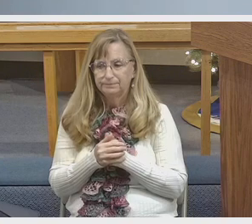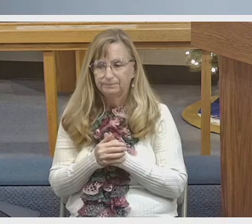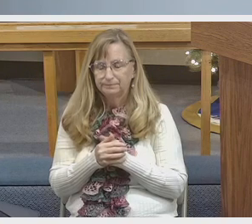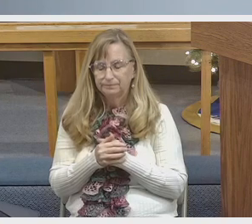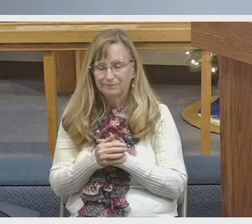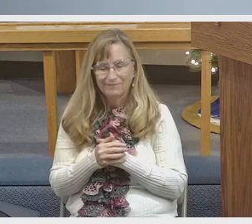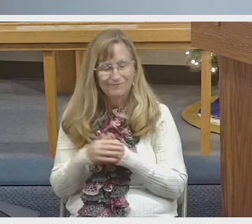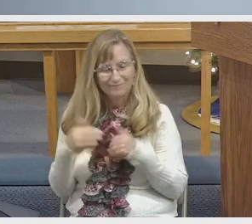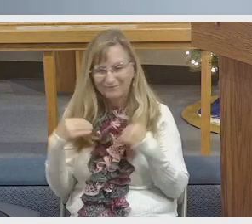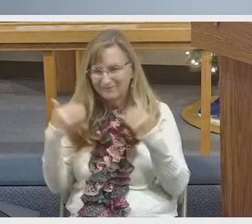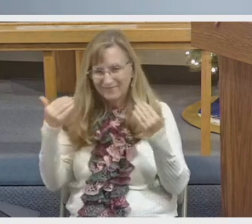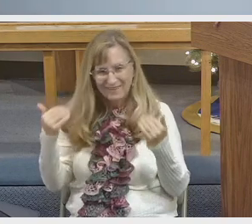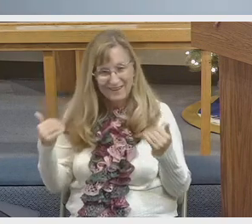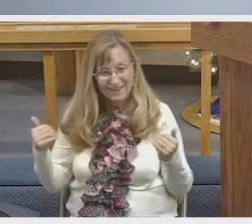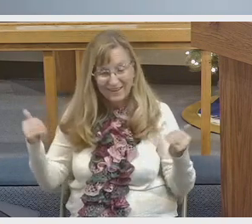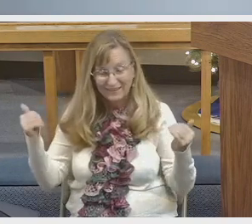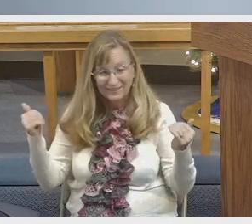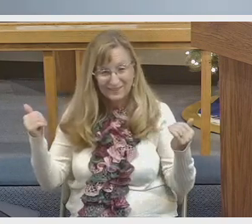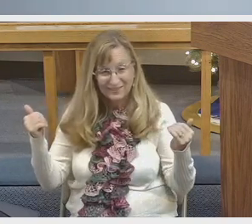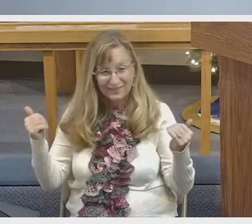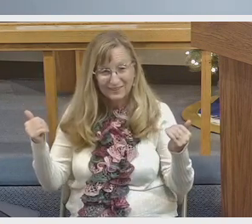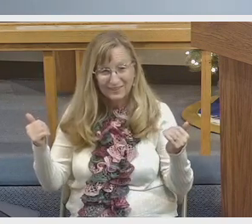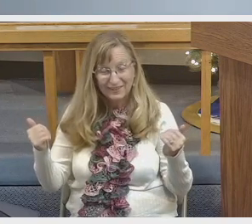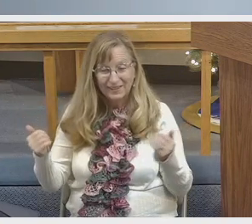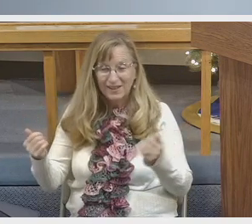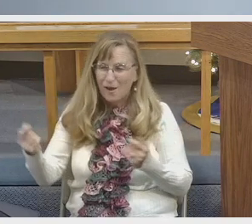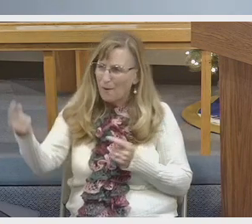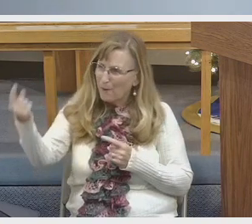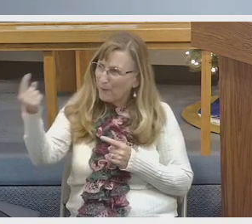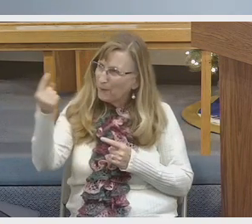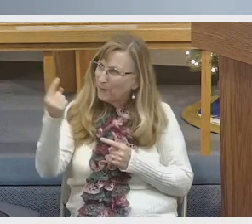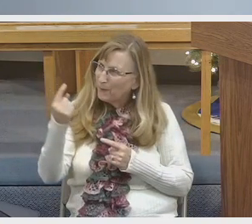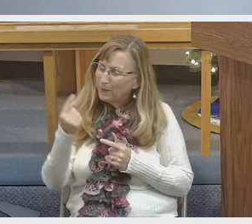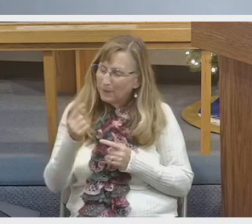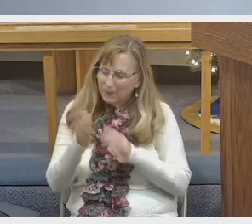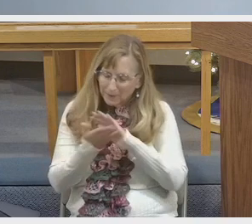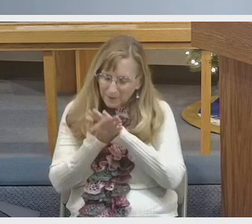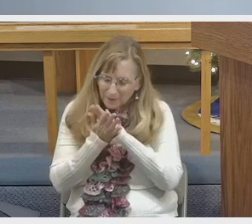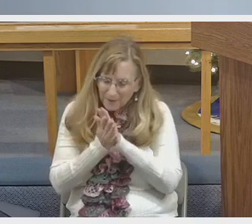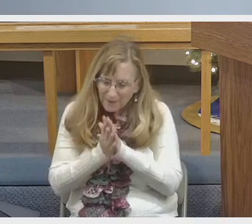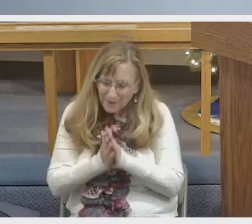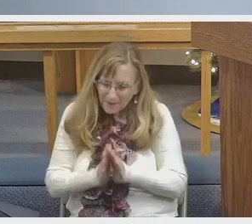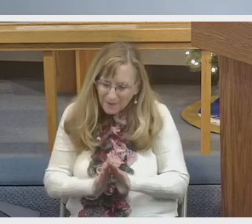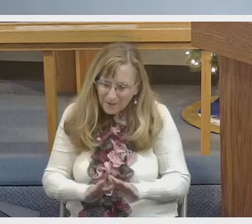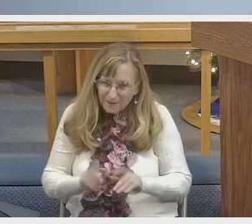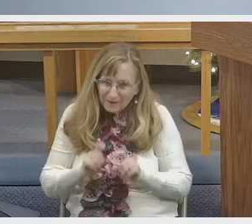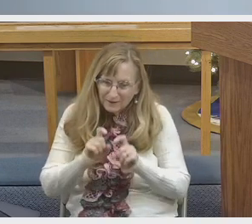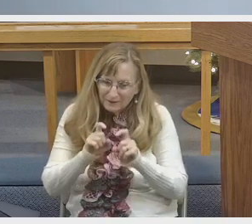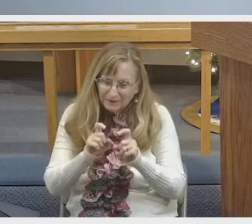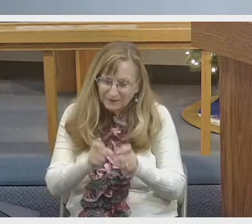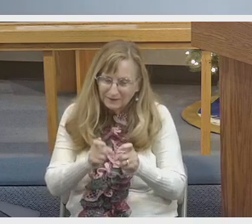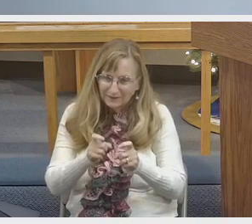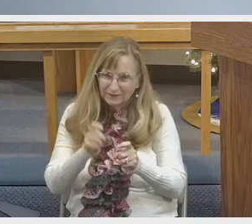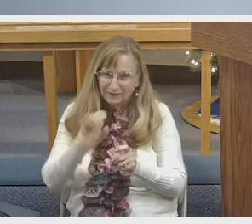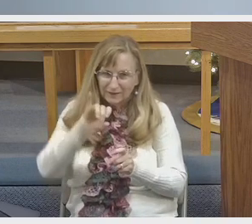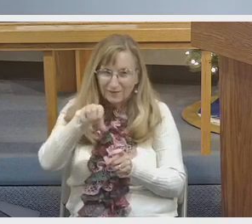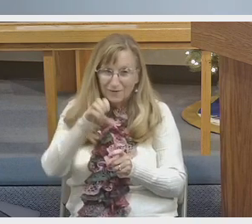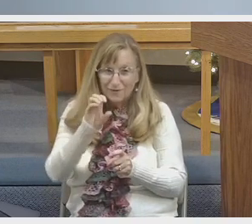The angel calming down anxious Joseph that his